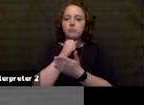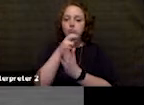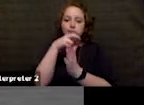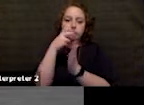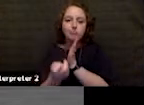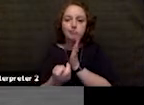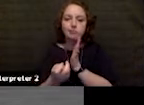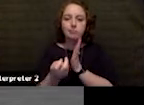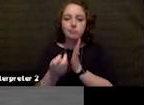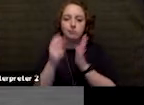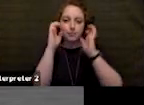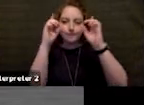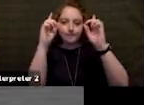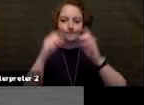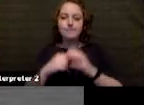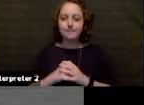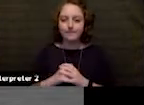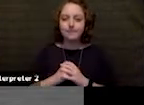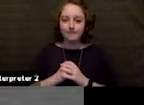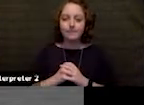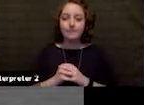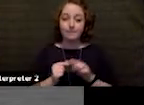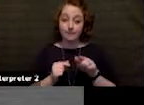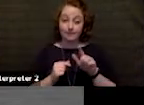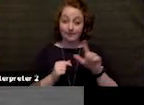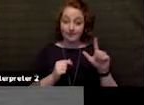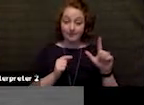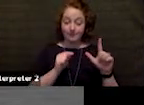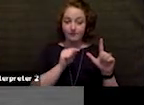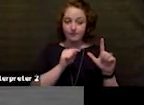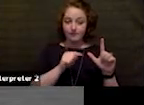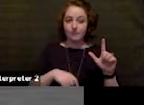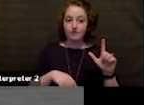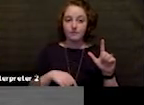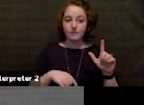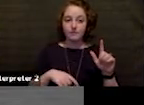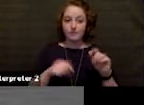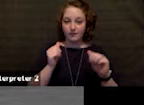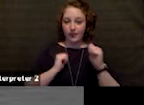learning. And so here we have on the left a picture of a theater